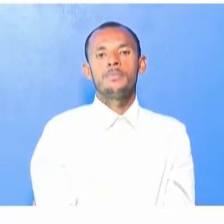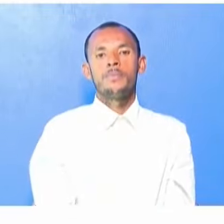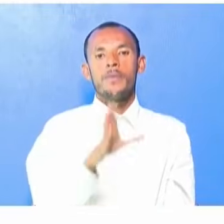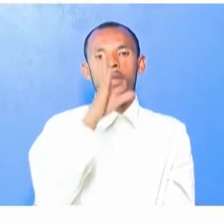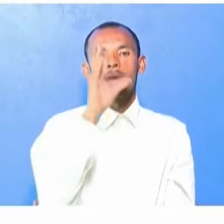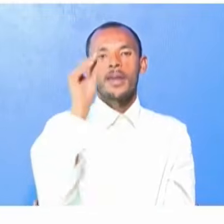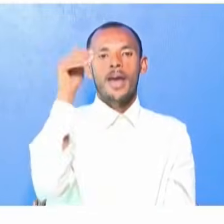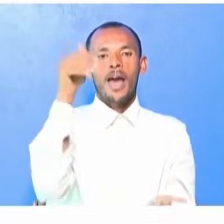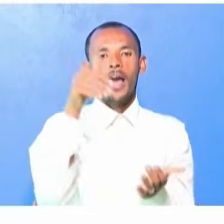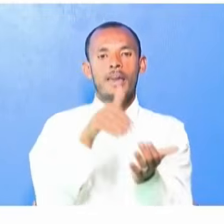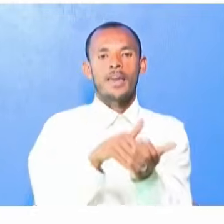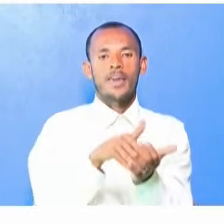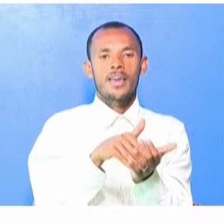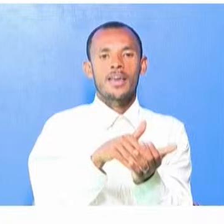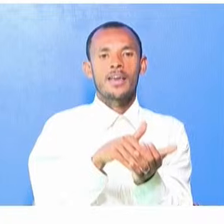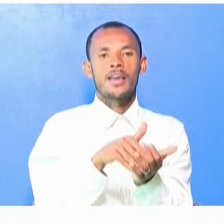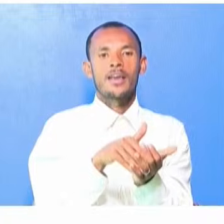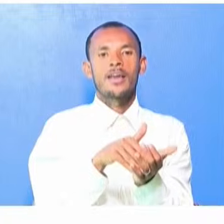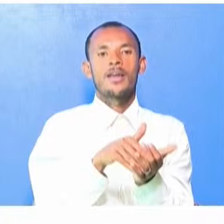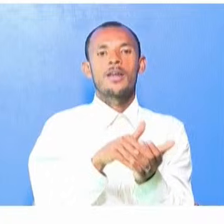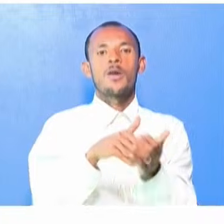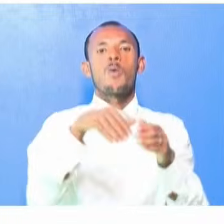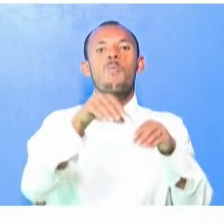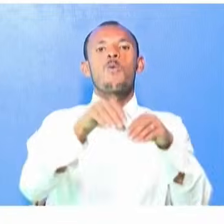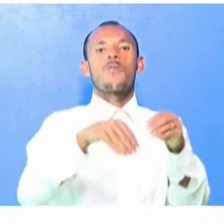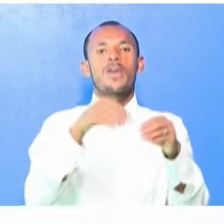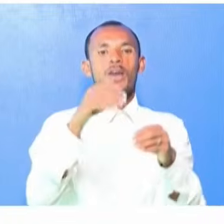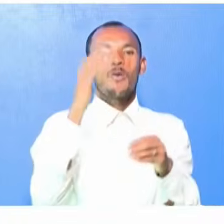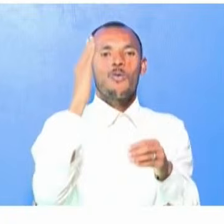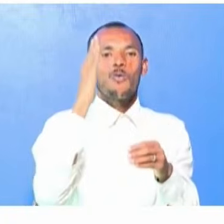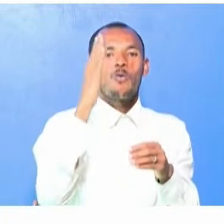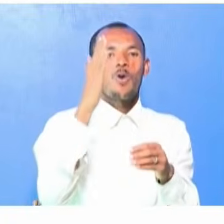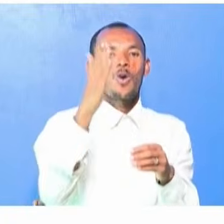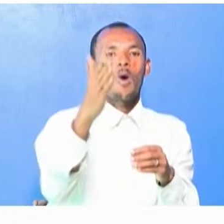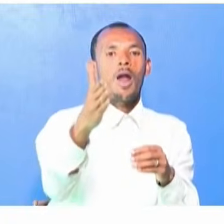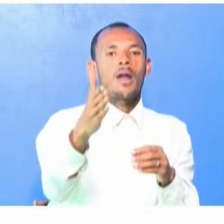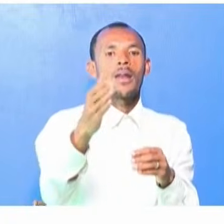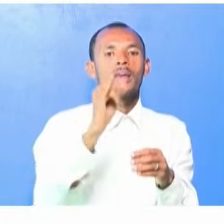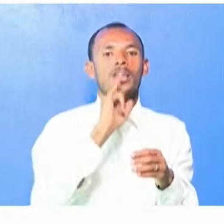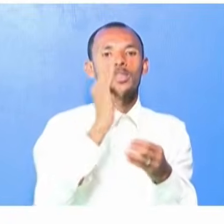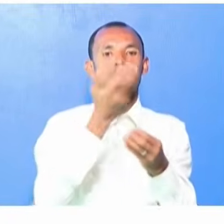And again, moving forward is also this positive. Moving forward.